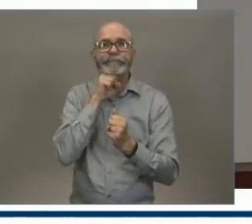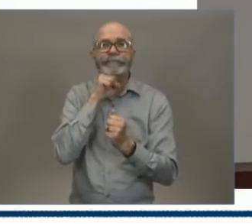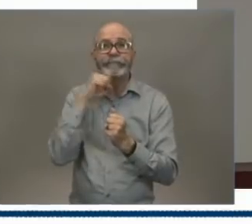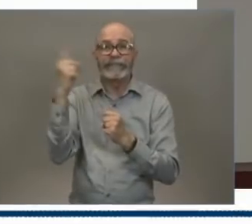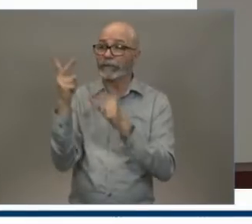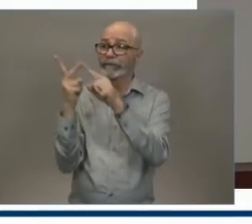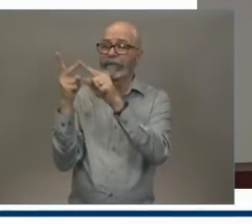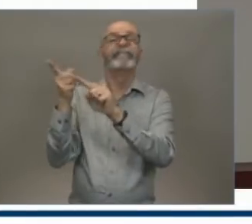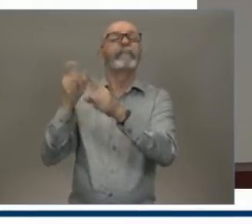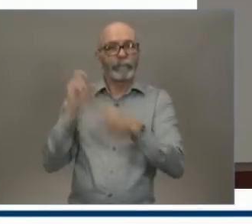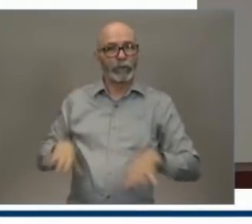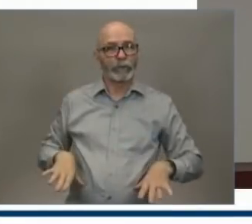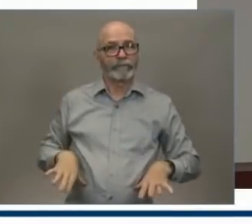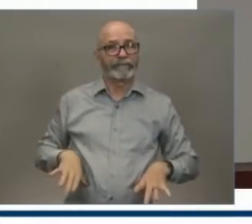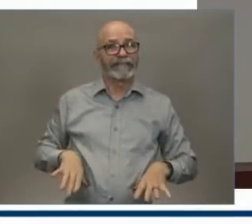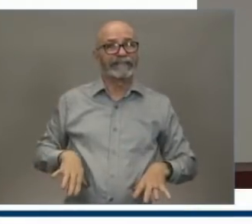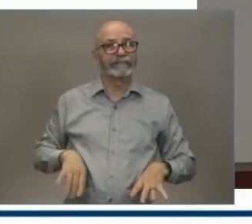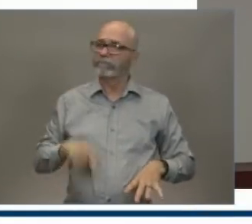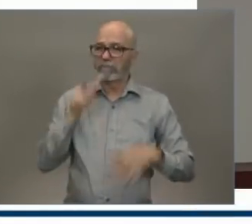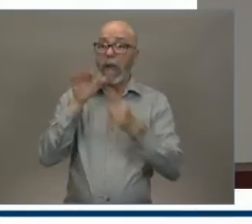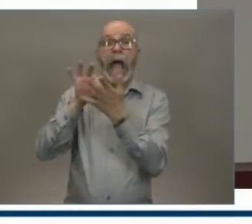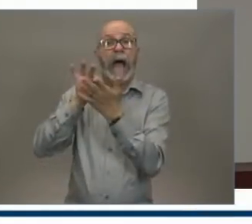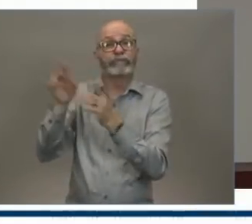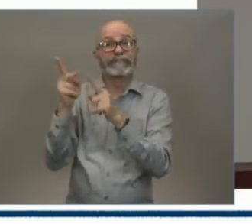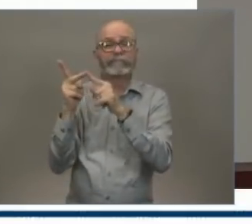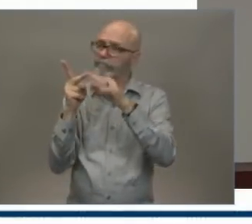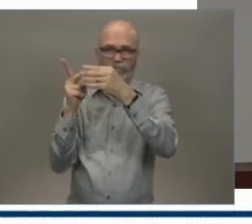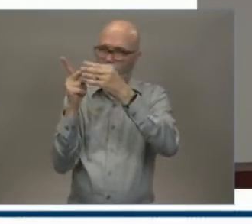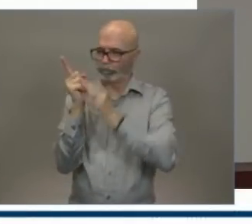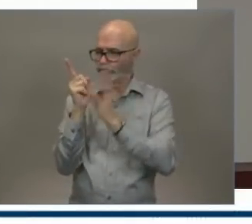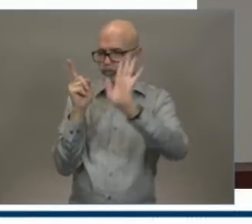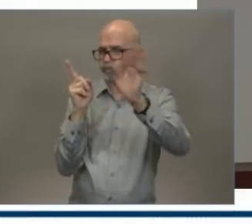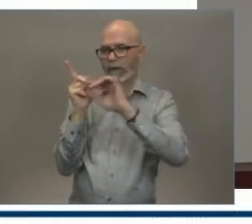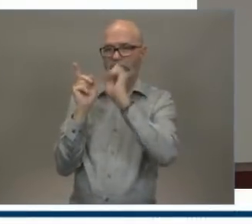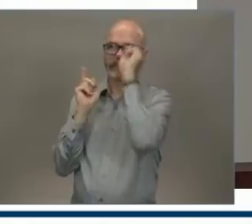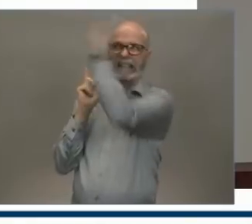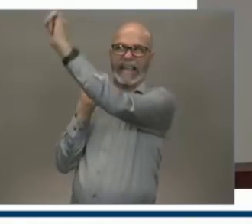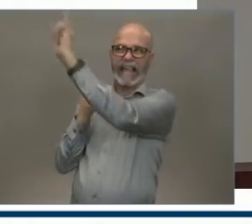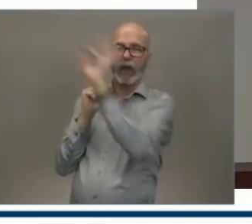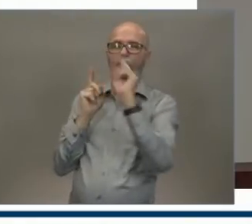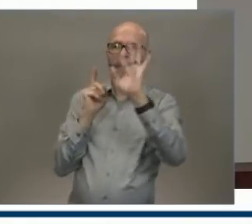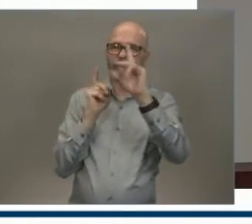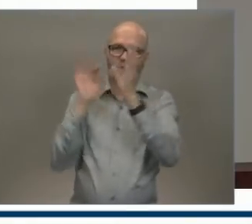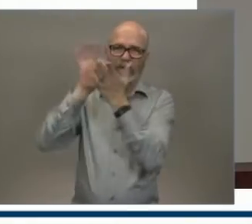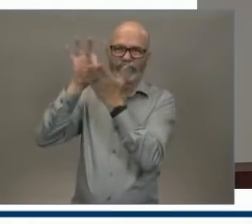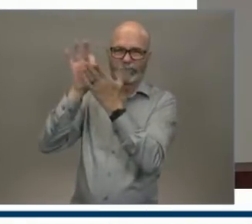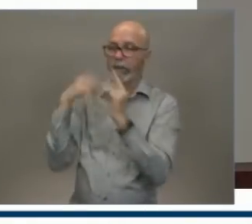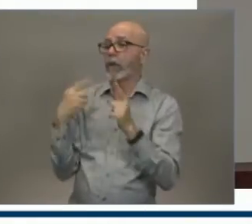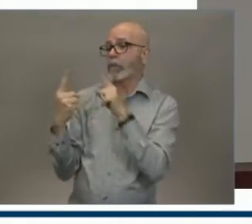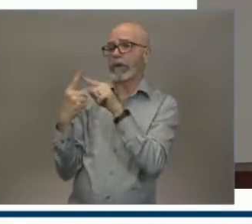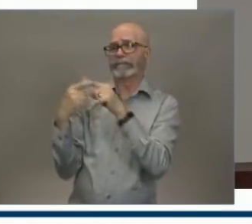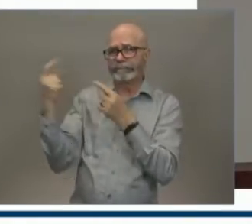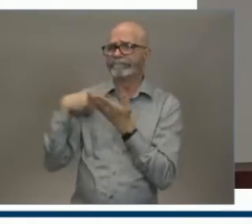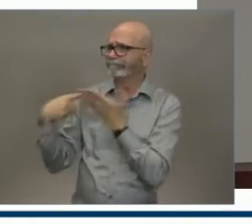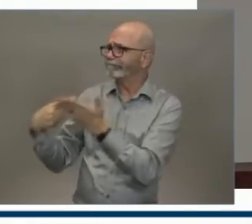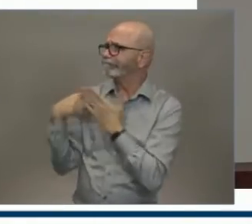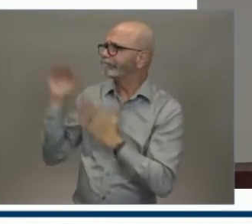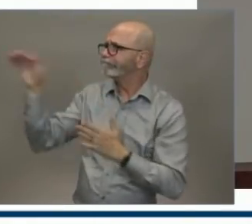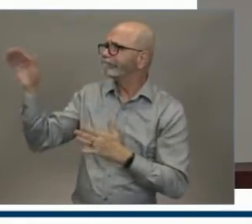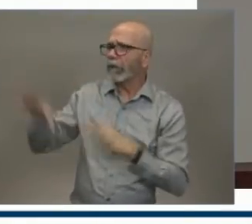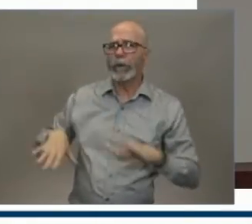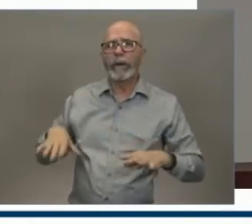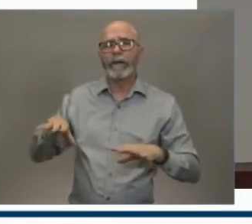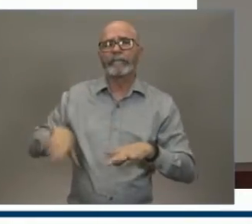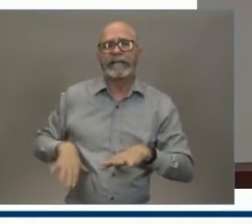COVID case. We are working closely with Marine Atlantic and Public Health in Newfoundland, and we've been conducting testing